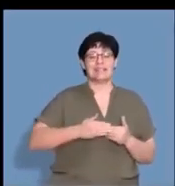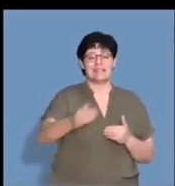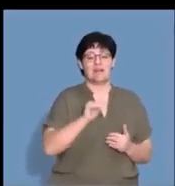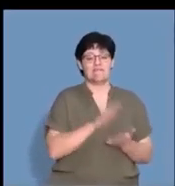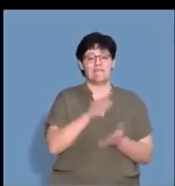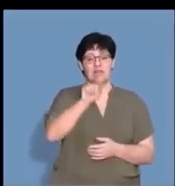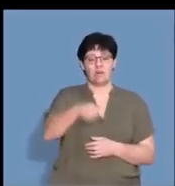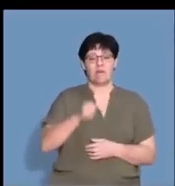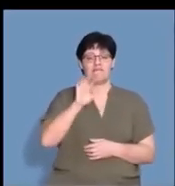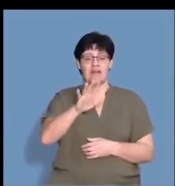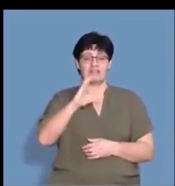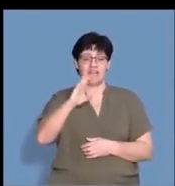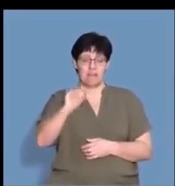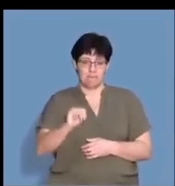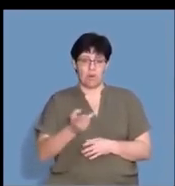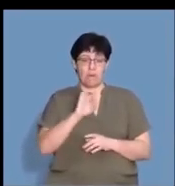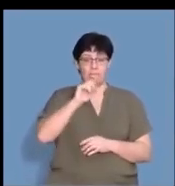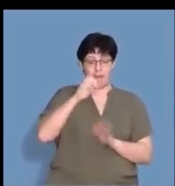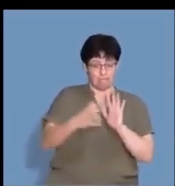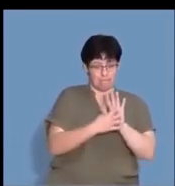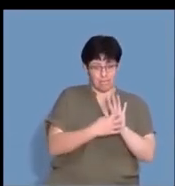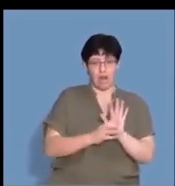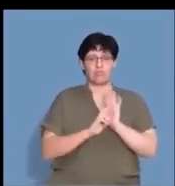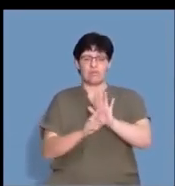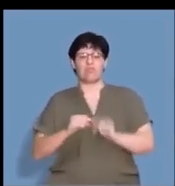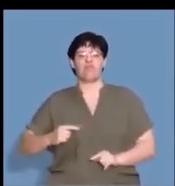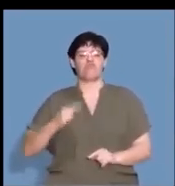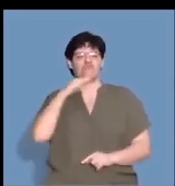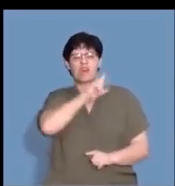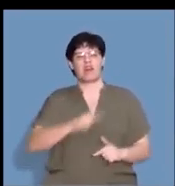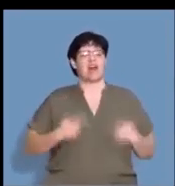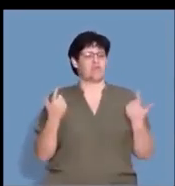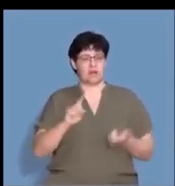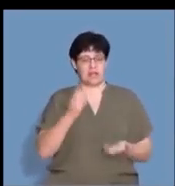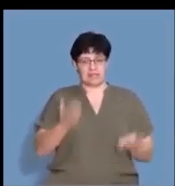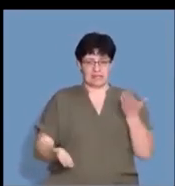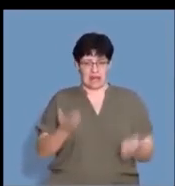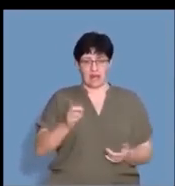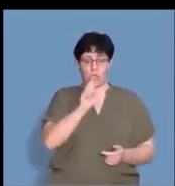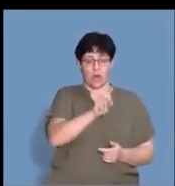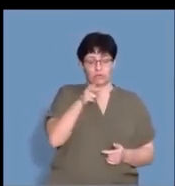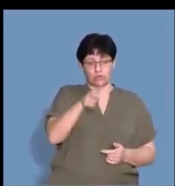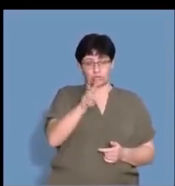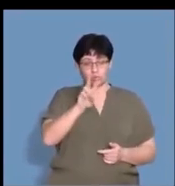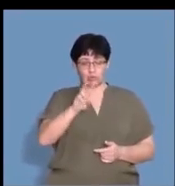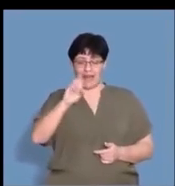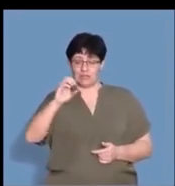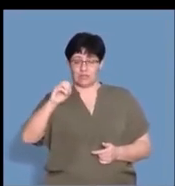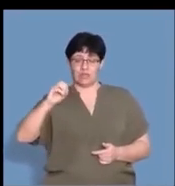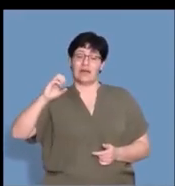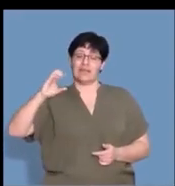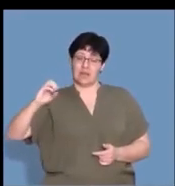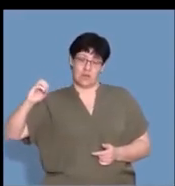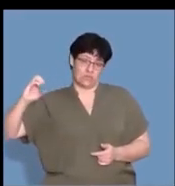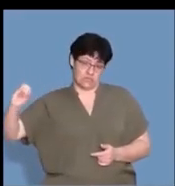of 15.5 centimeters on a map represent in real life? So now we had our scale of 1 to 200,000.